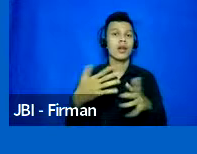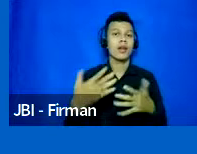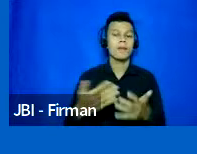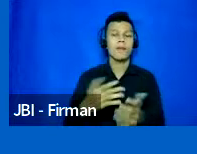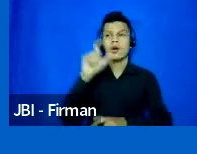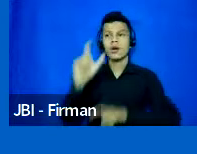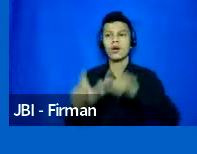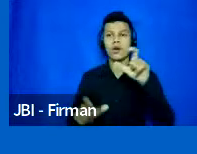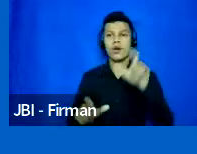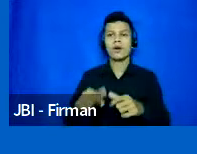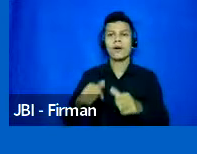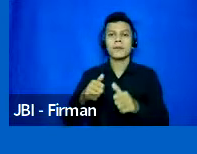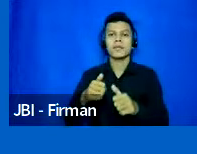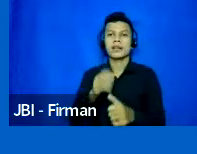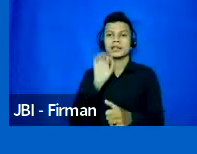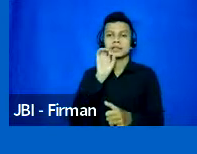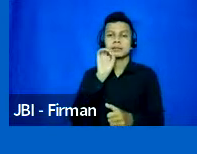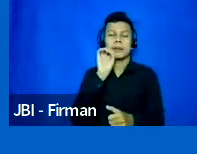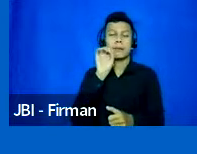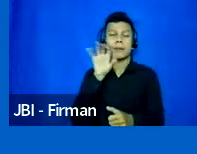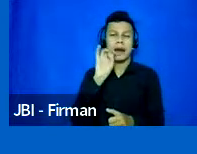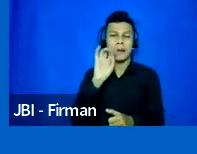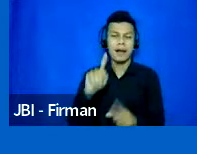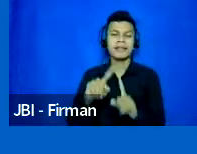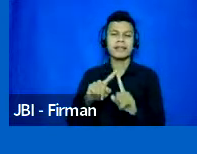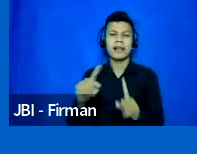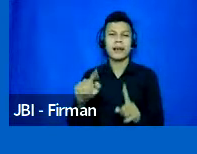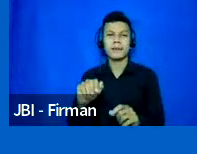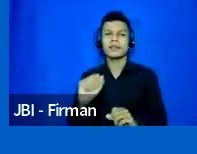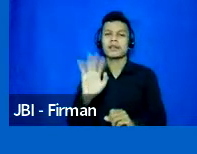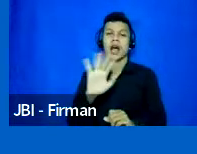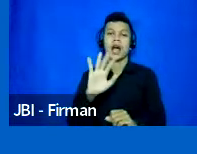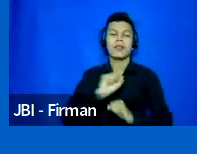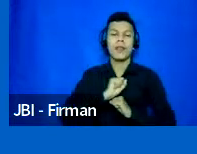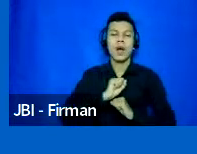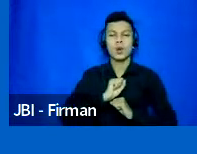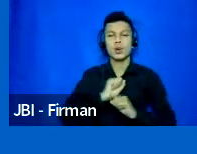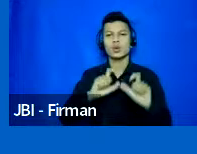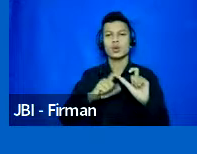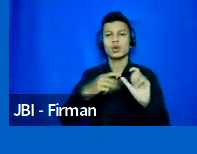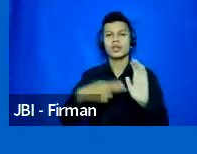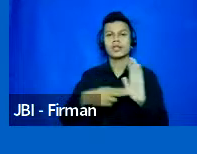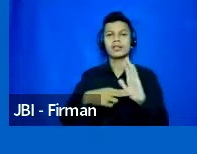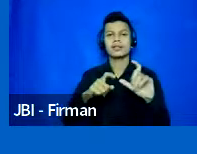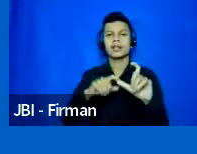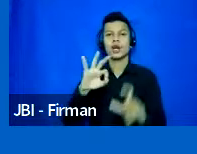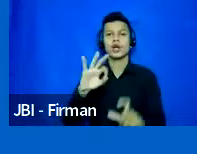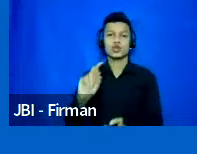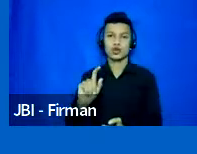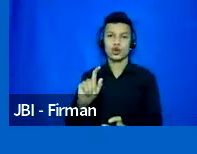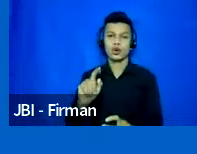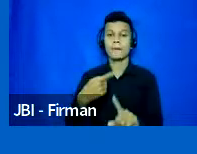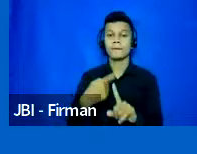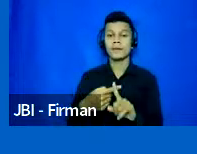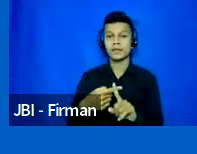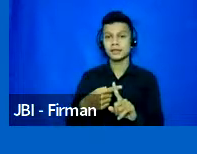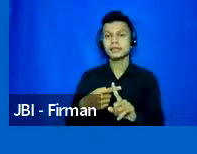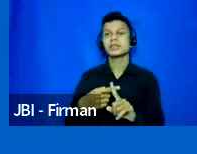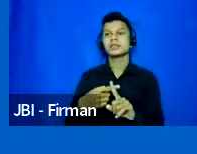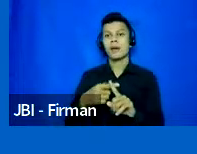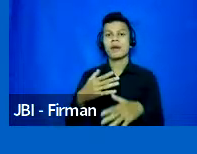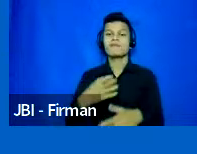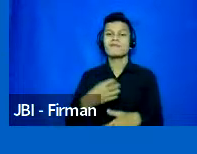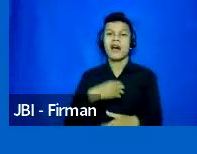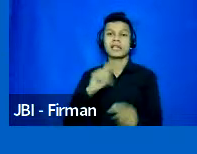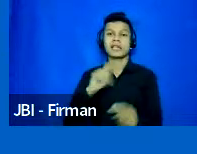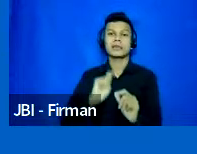or censorships. In addition, copyright rules should encourage freedom of expressions online, not restrict it.